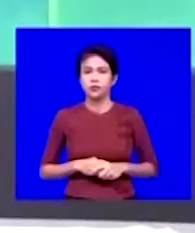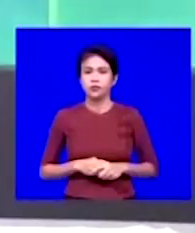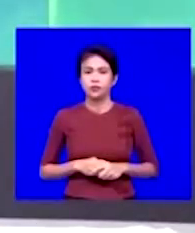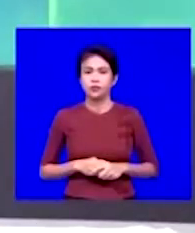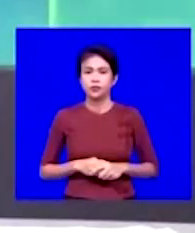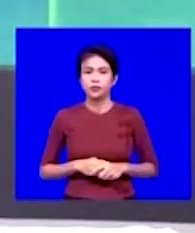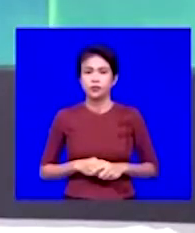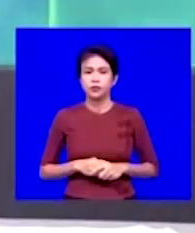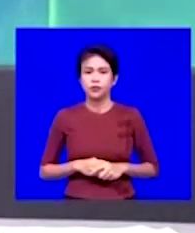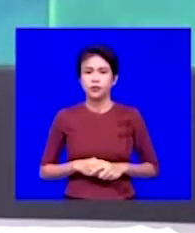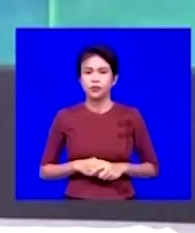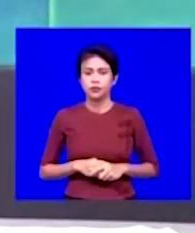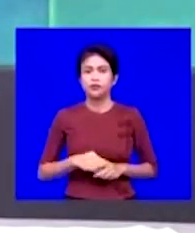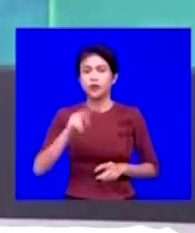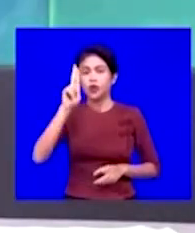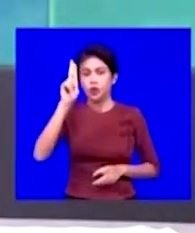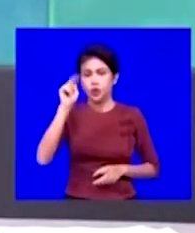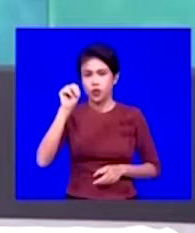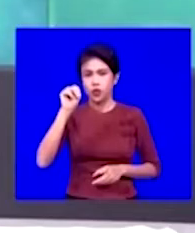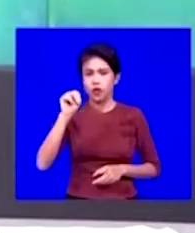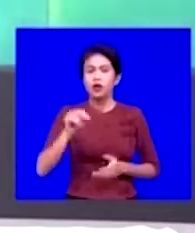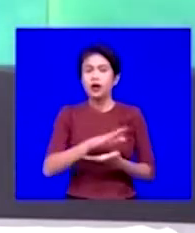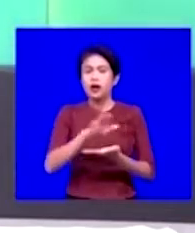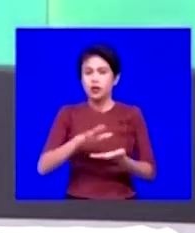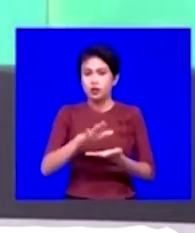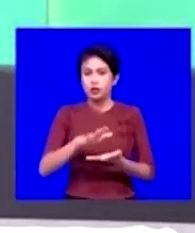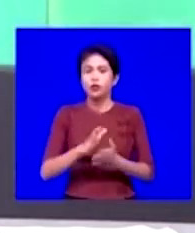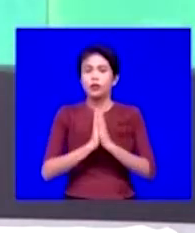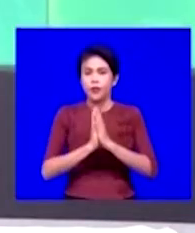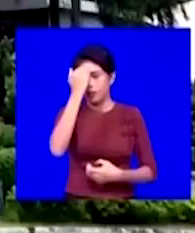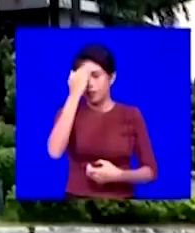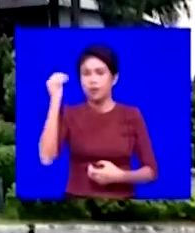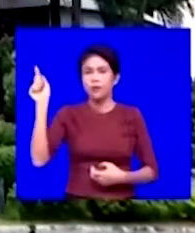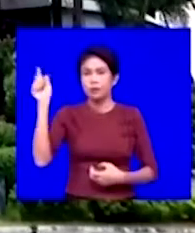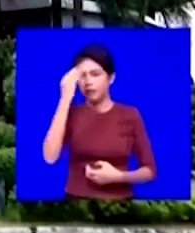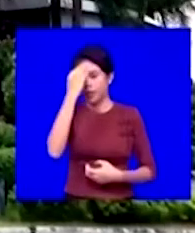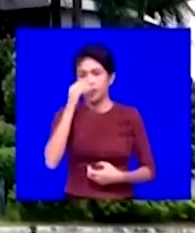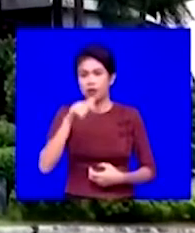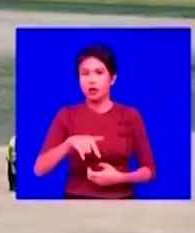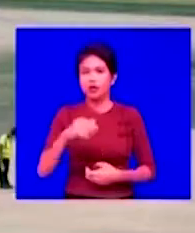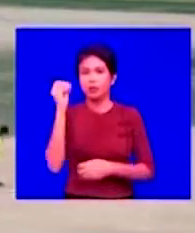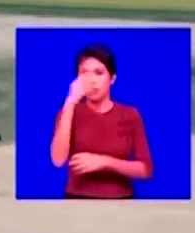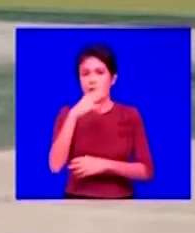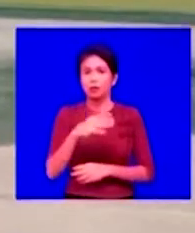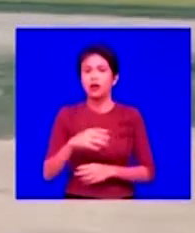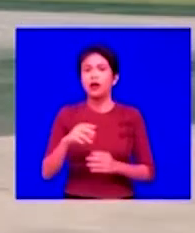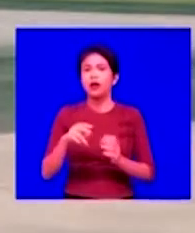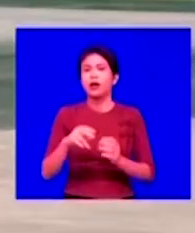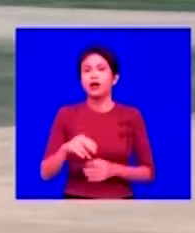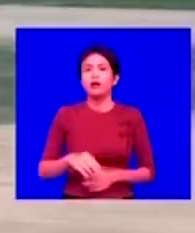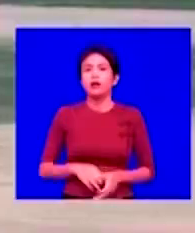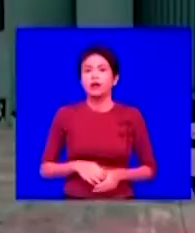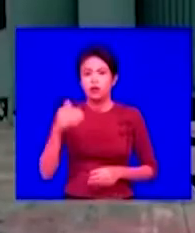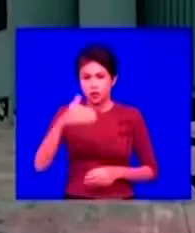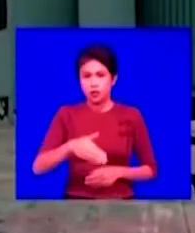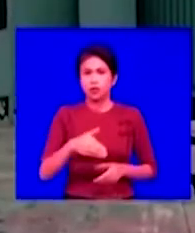A senior United Nations official arrived in Myanmar on a rare visit that comes amid domestic political turmoil and fraying ties between Myanmar and its